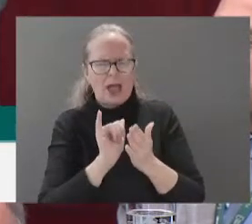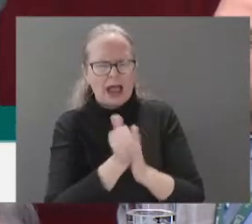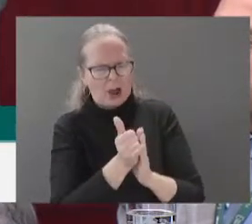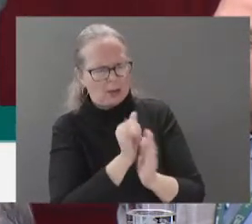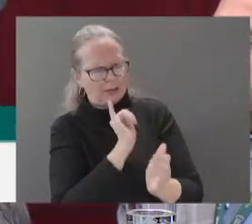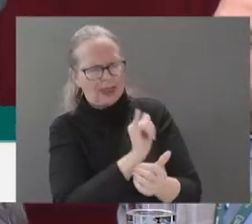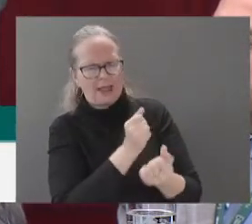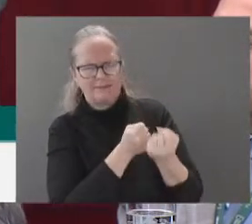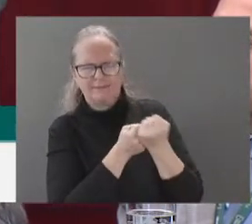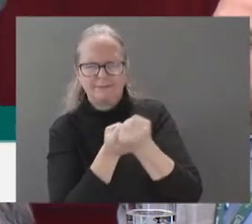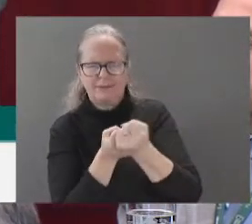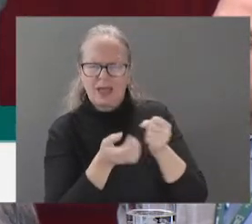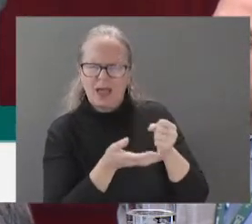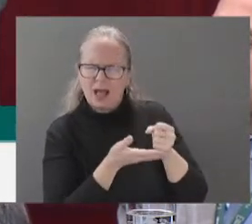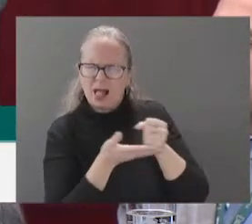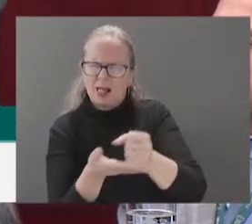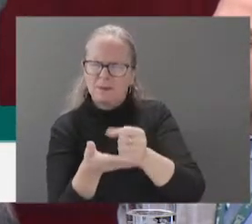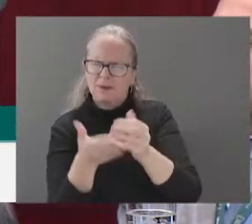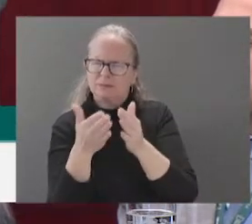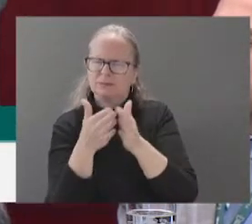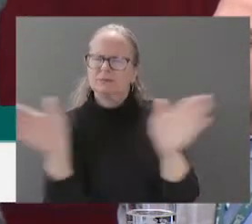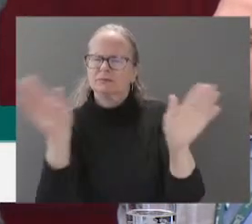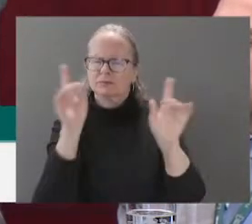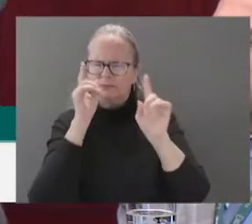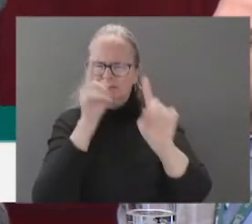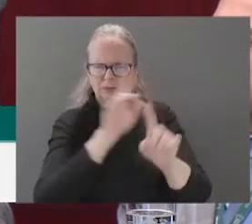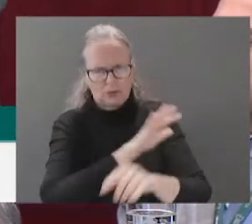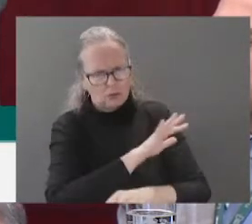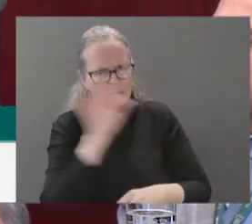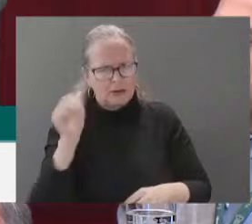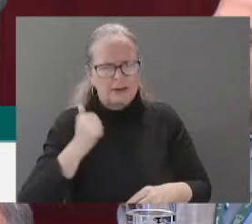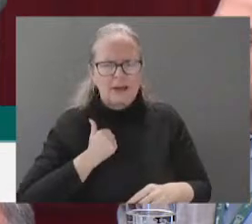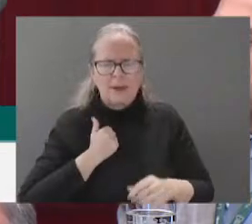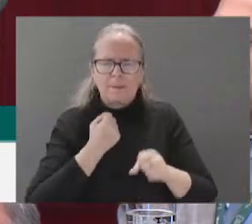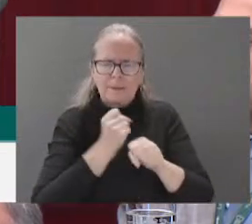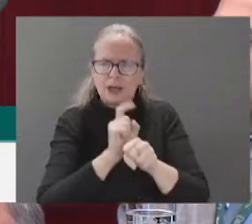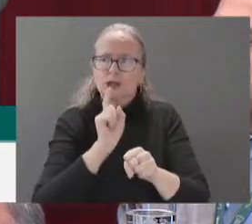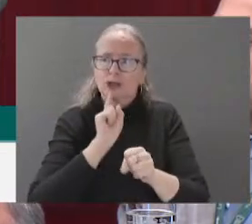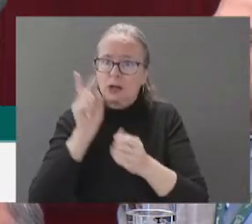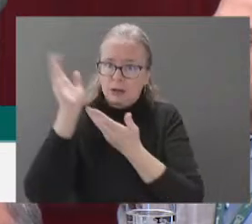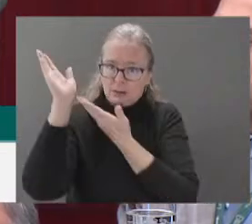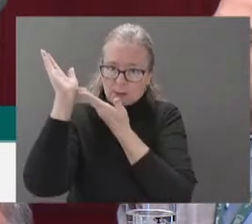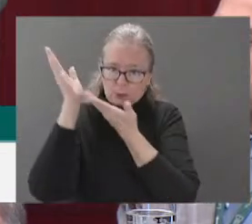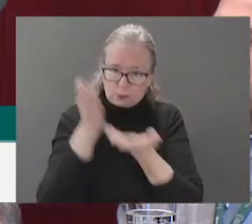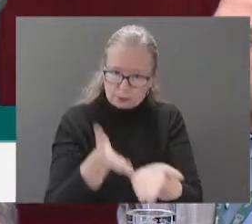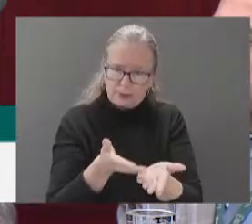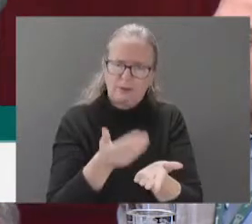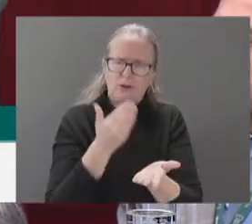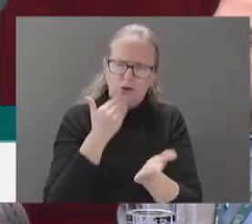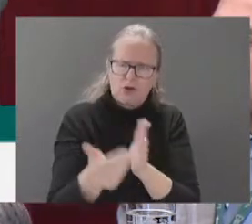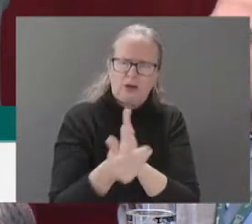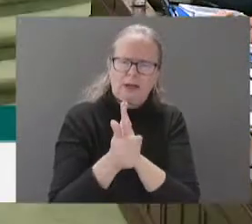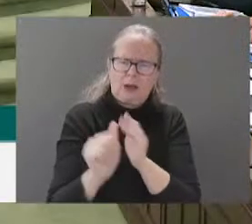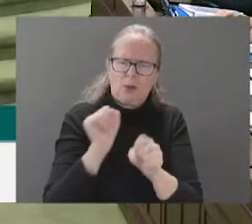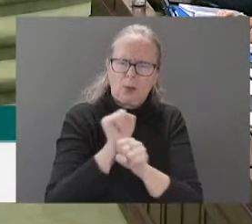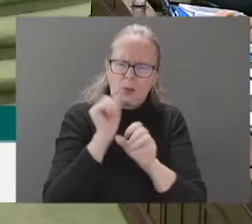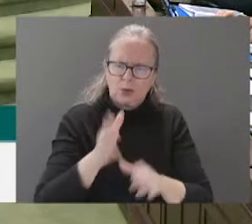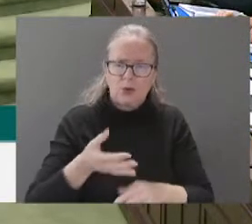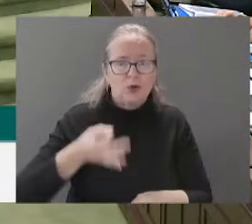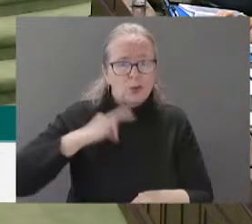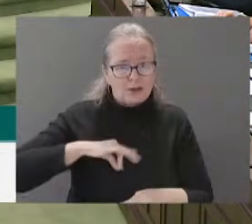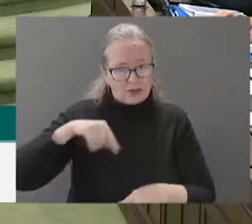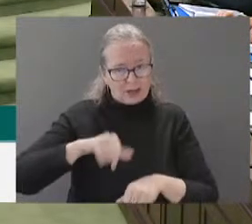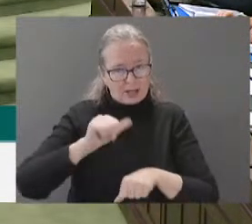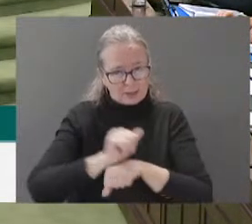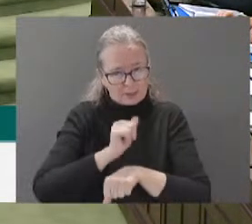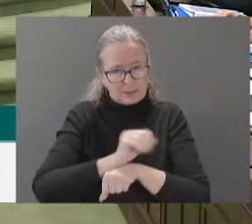system to ensure the effective implementation of immigration policies that benefit both Alberta and Canada as a whole The Honorable